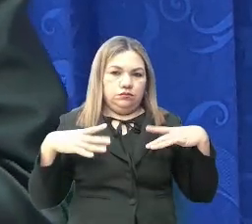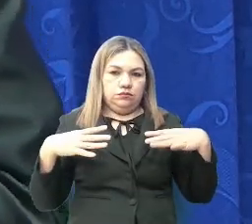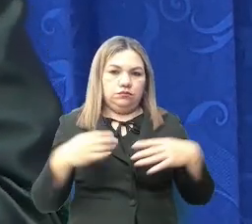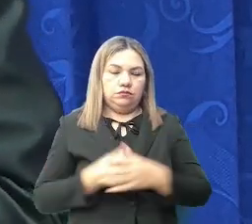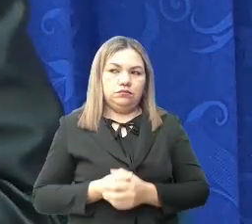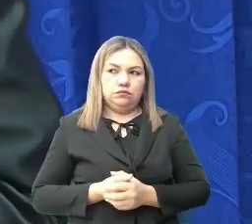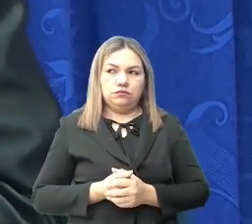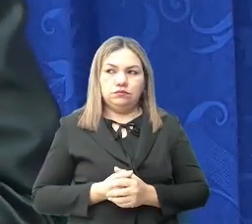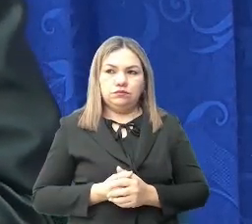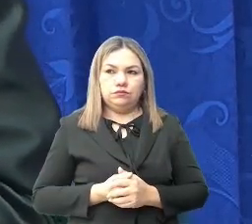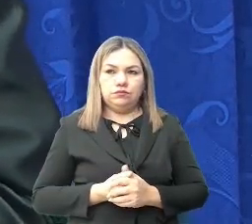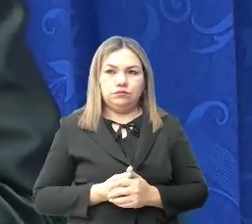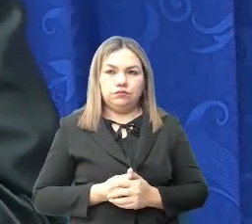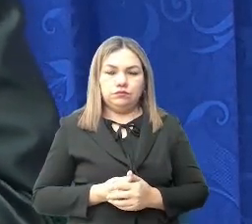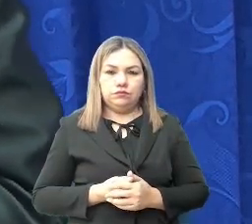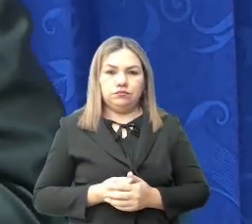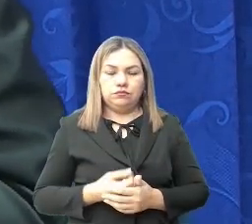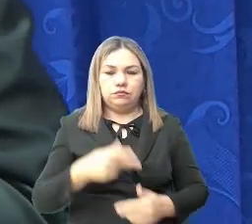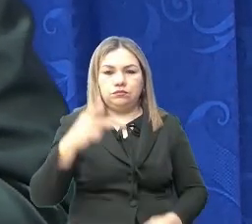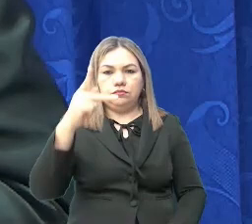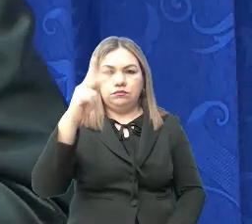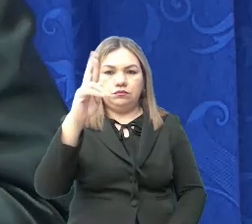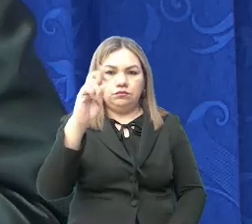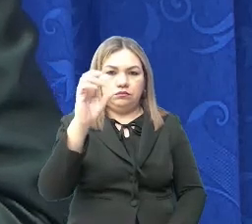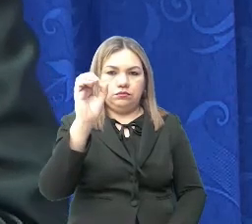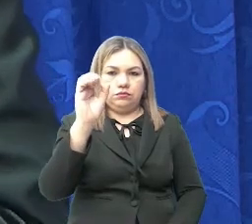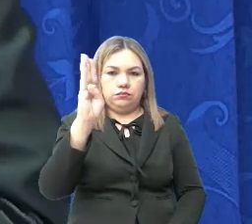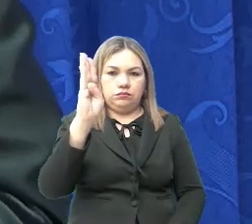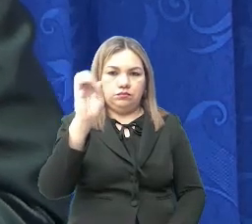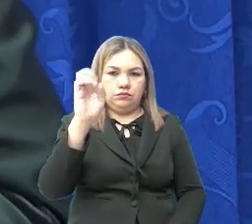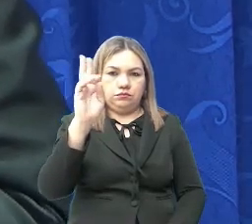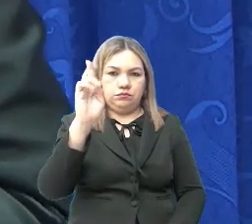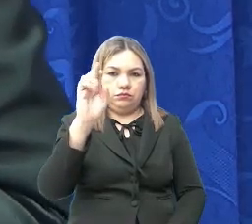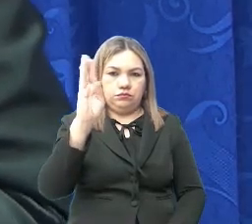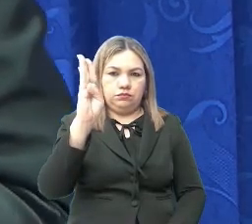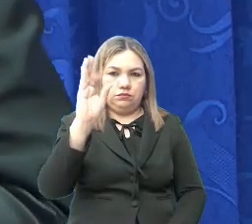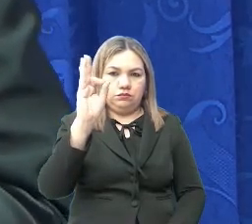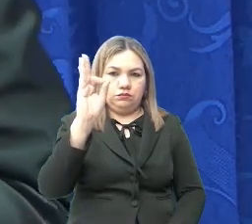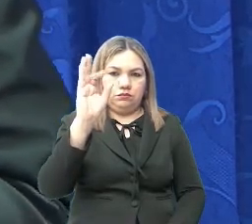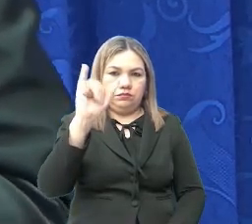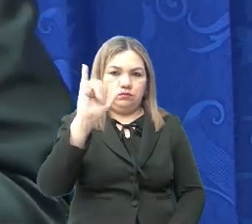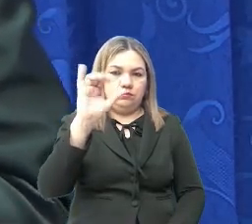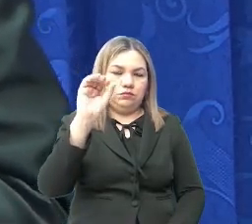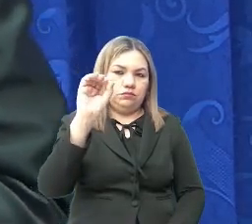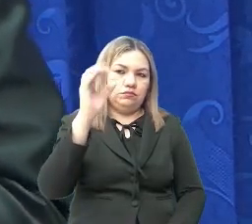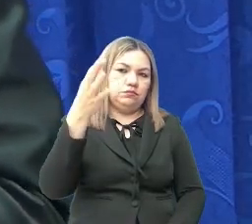How many of you say amen? Proverbs chapter 6, verse